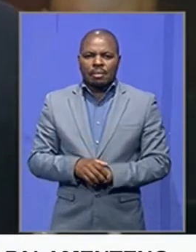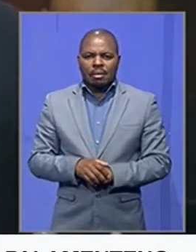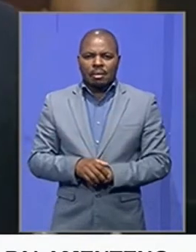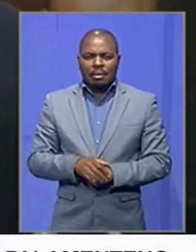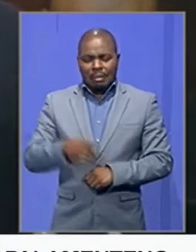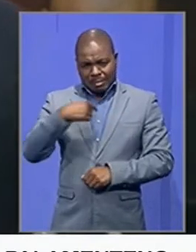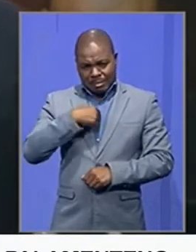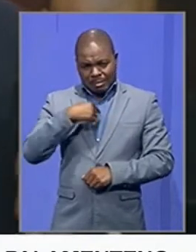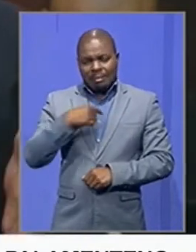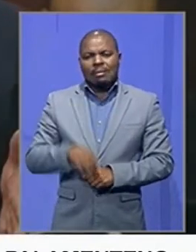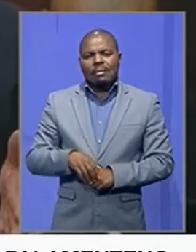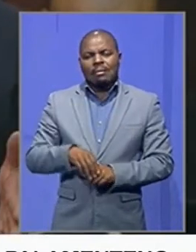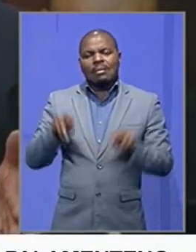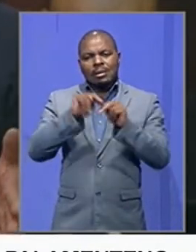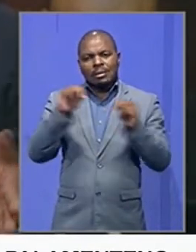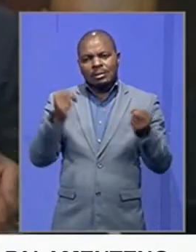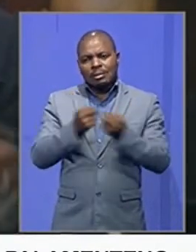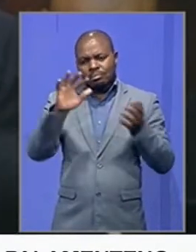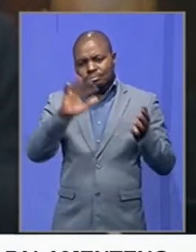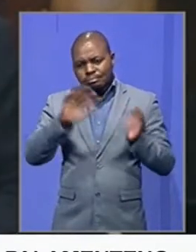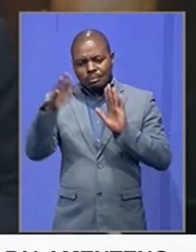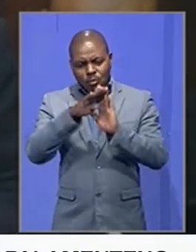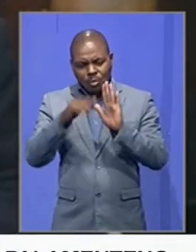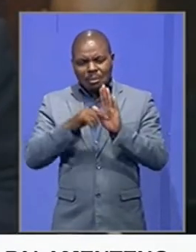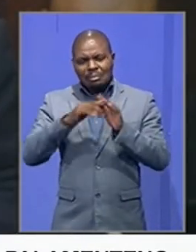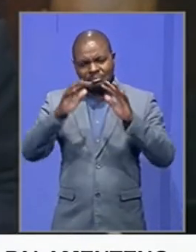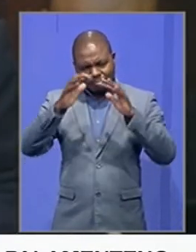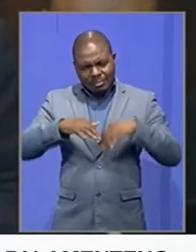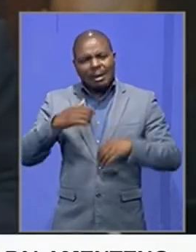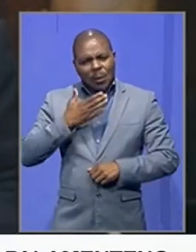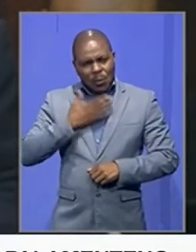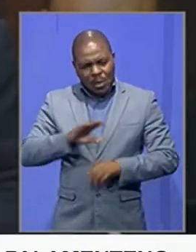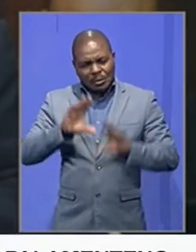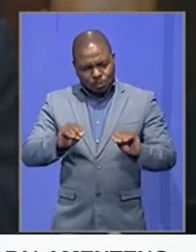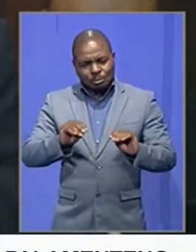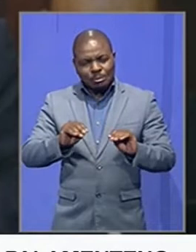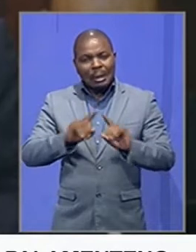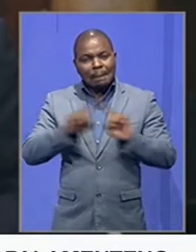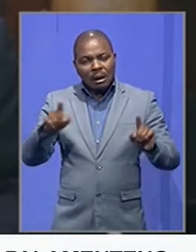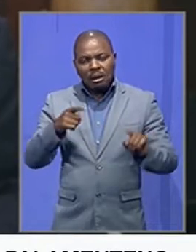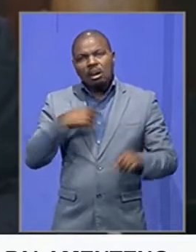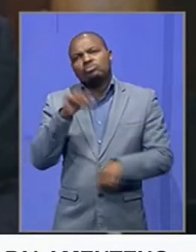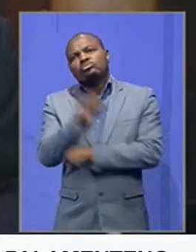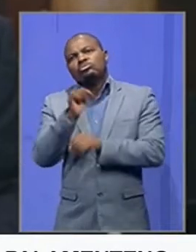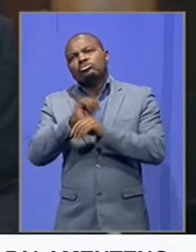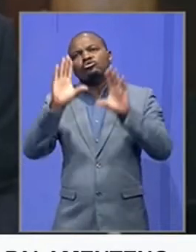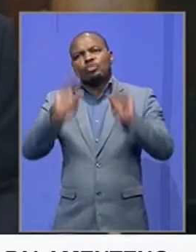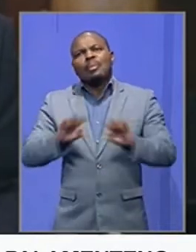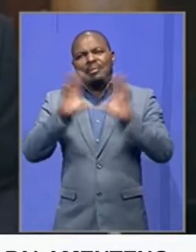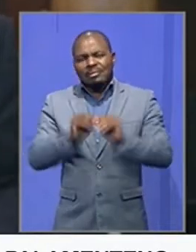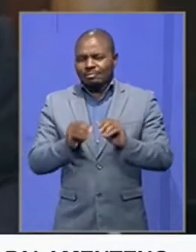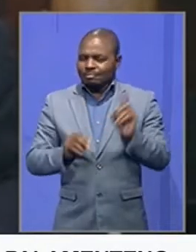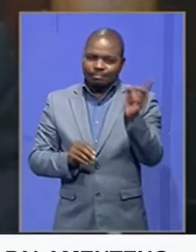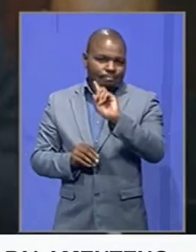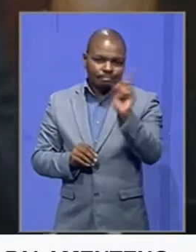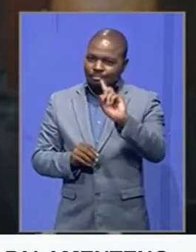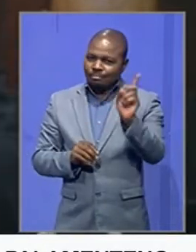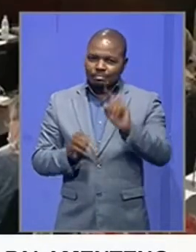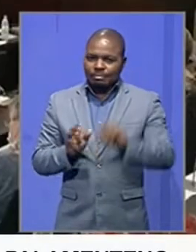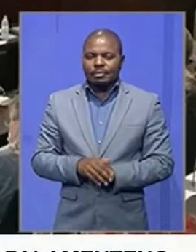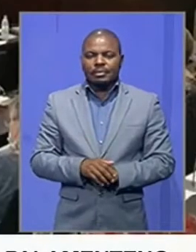of disaster coming to an end. But I'm not going to be reckless. I am not going to be reckless. I